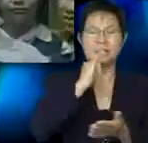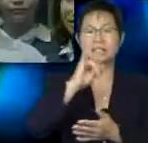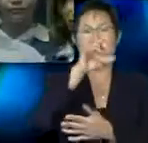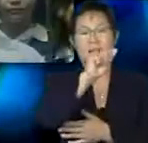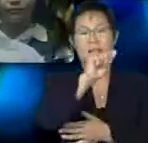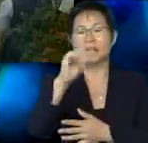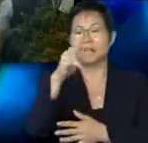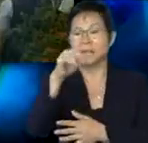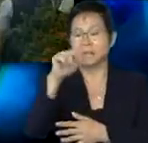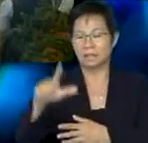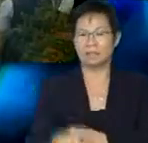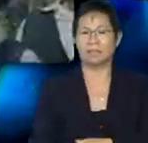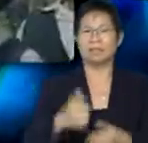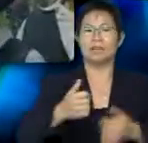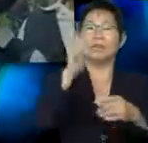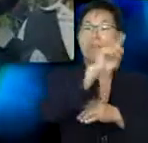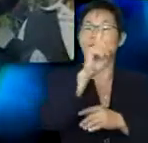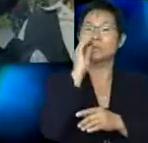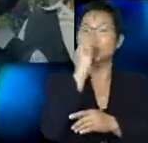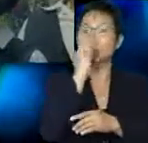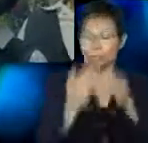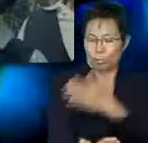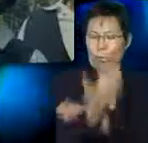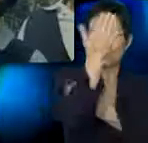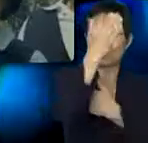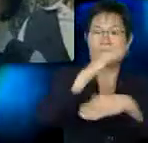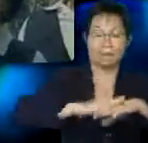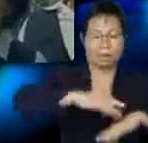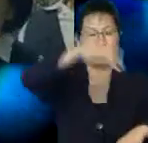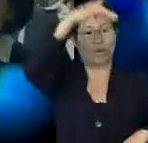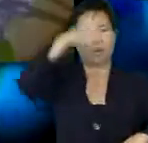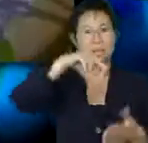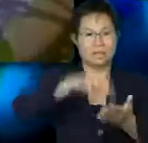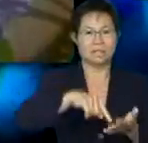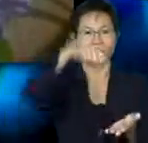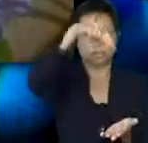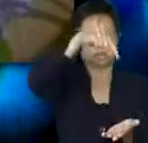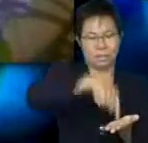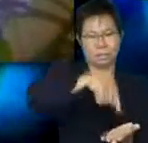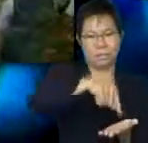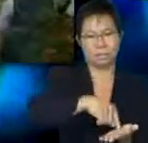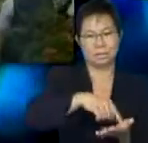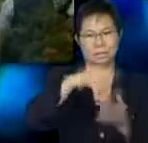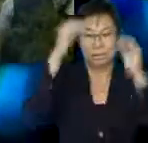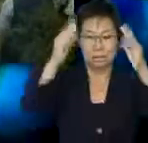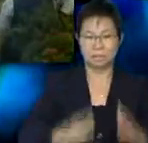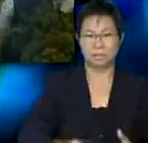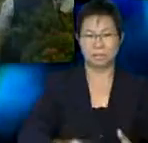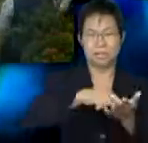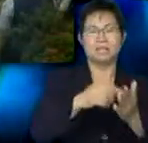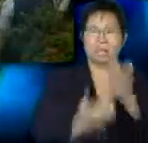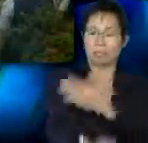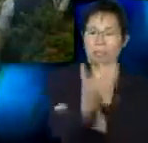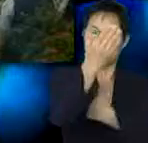And where's the morning glory? Yes, Yang Ting? This one, sir. That's the morning